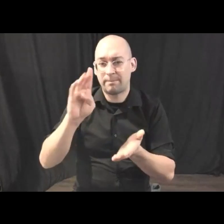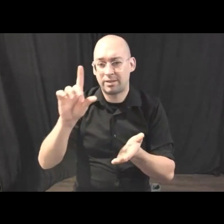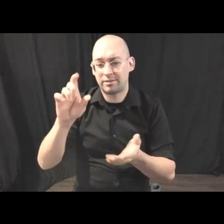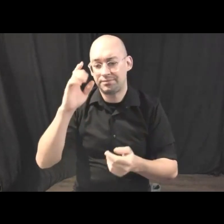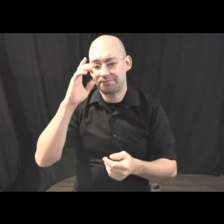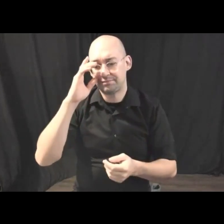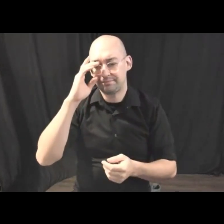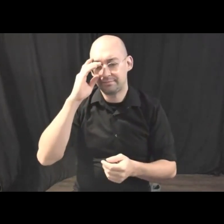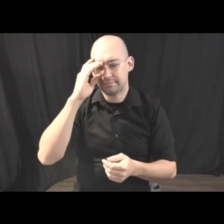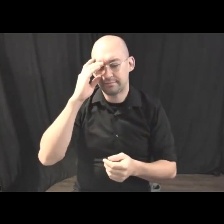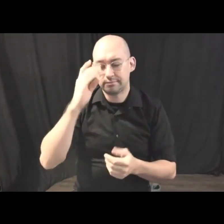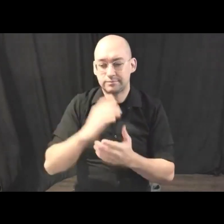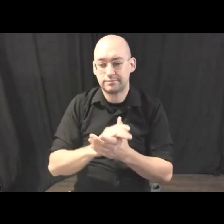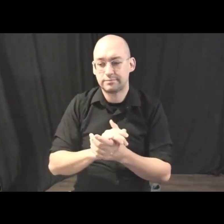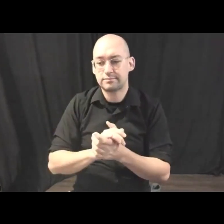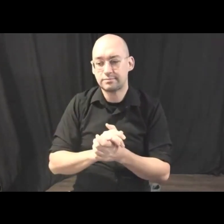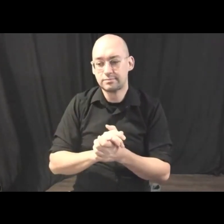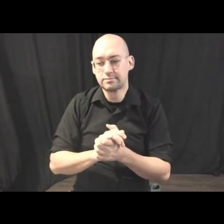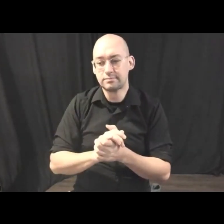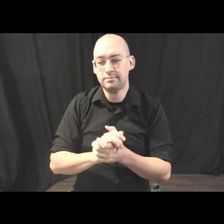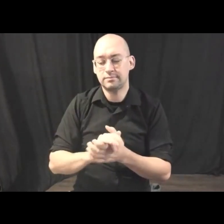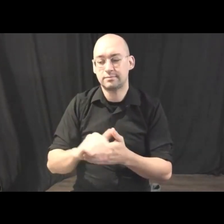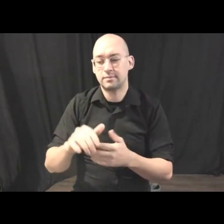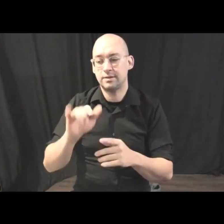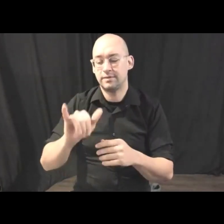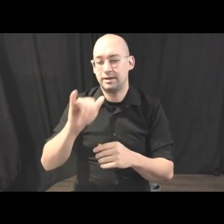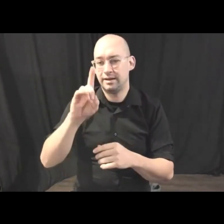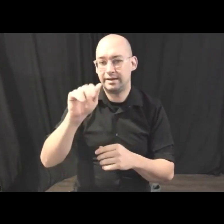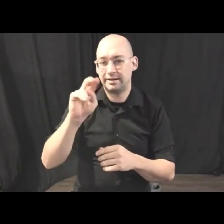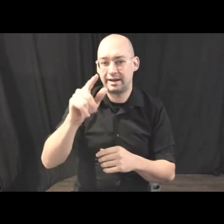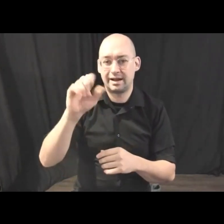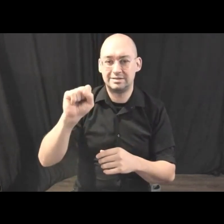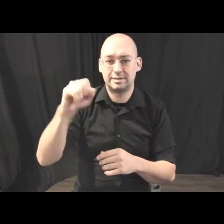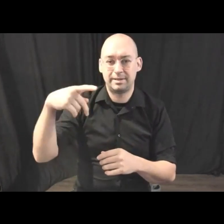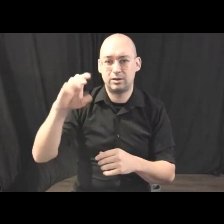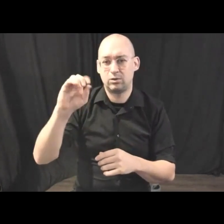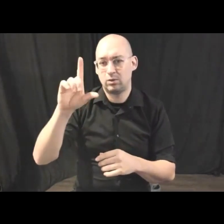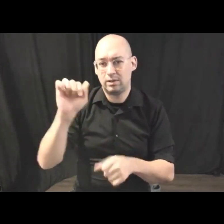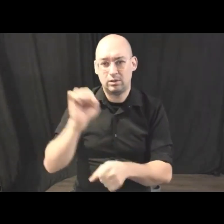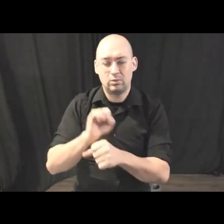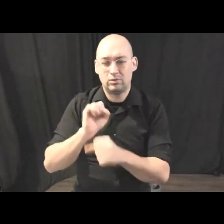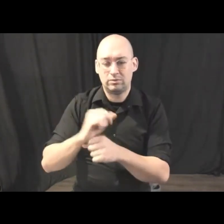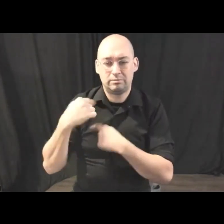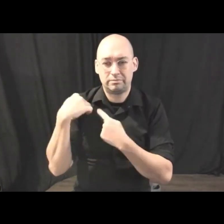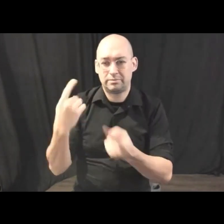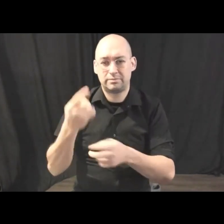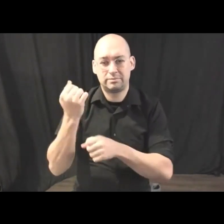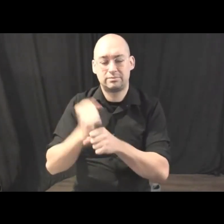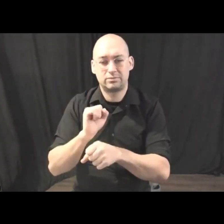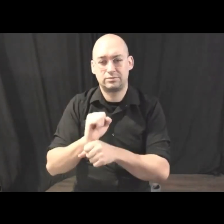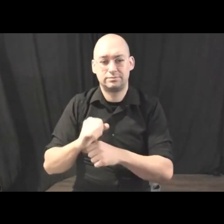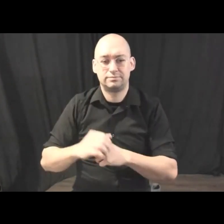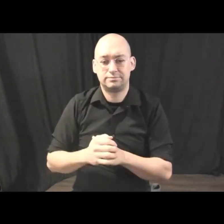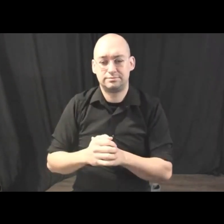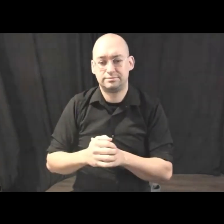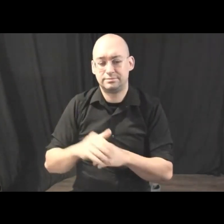income keeps up with that dang FSP COLA. Many of us have worked on our entire careers in California. And although the